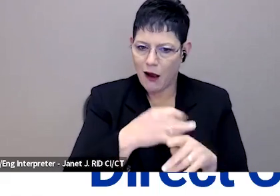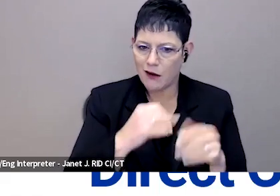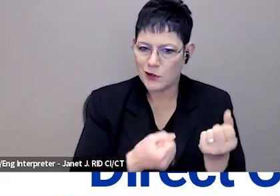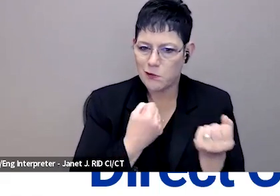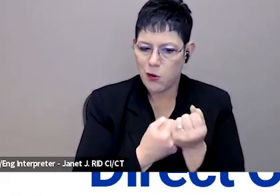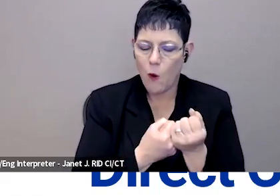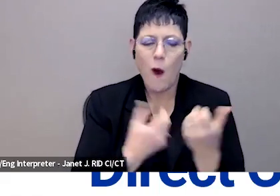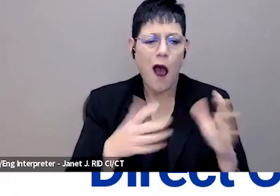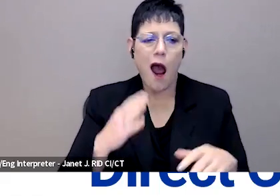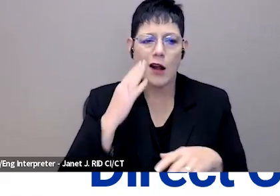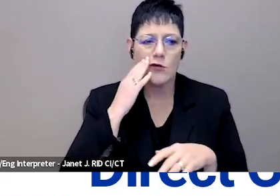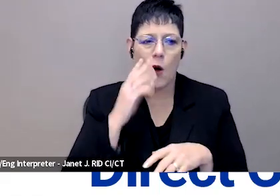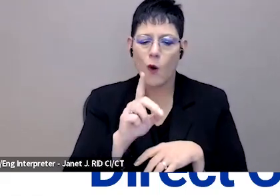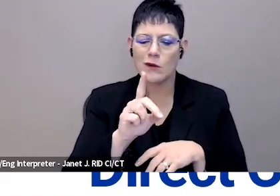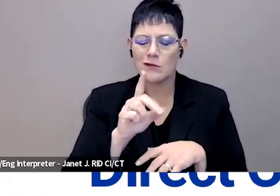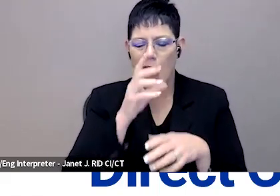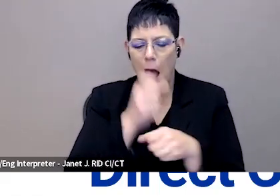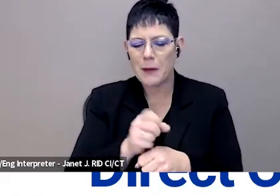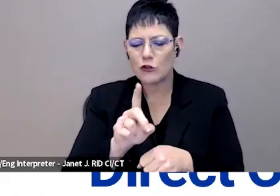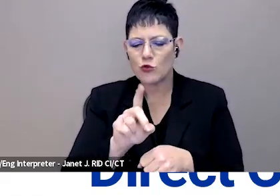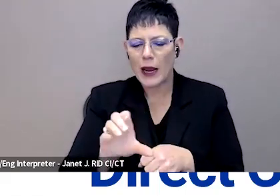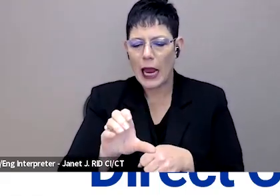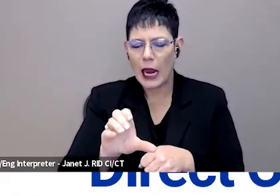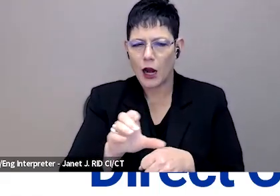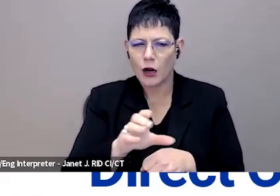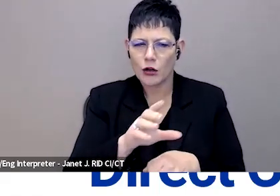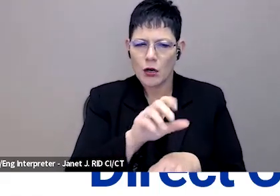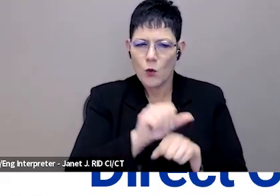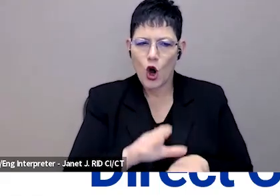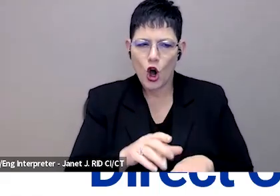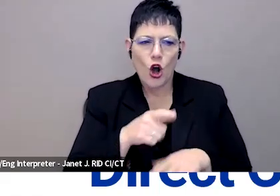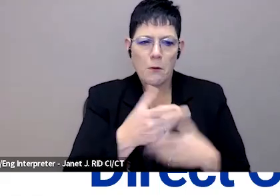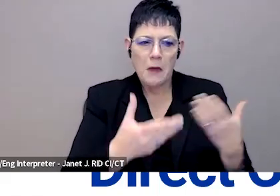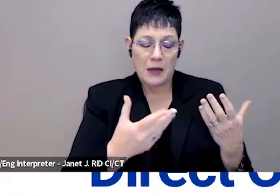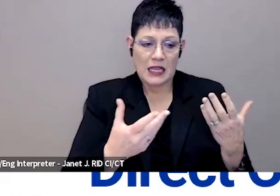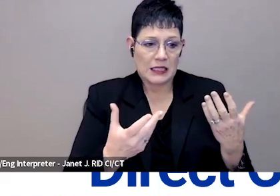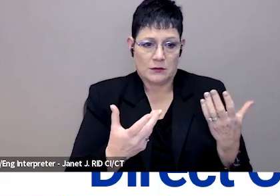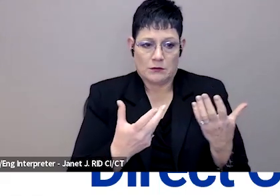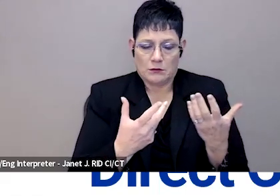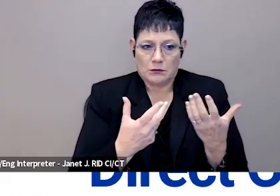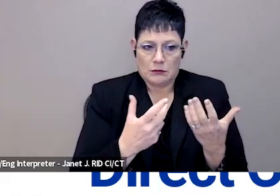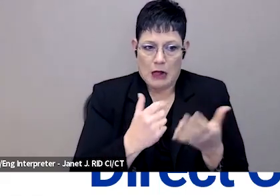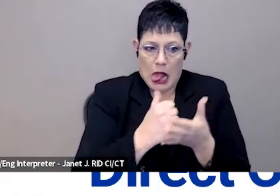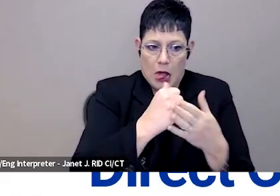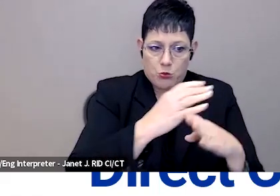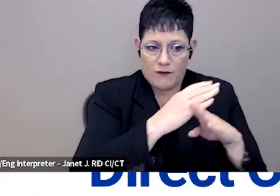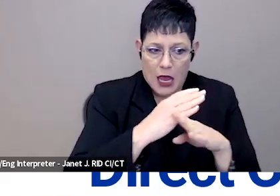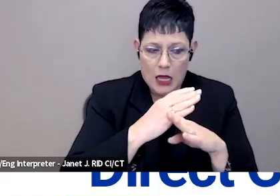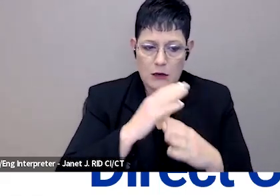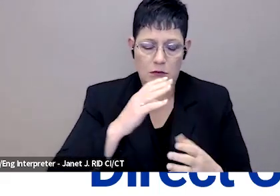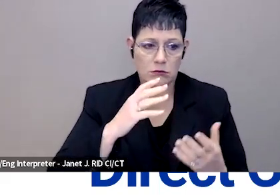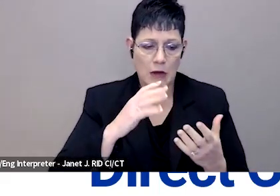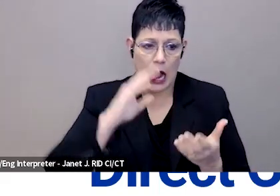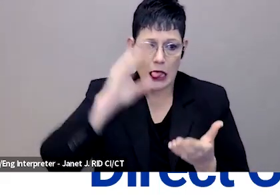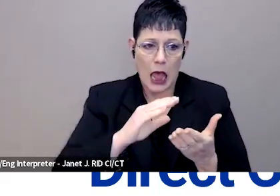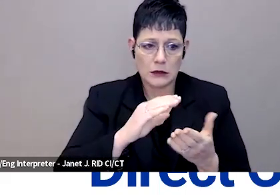direct care workers can help keep families intact and might prevent early, costly, institutionalized care.